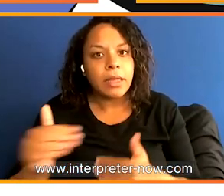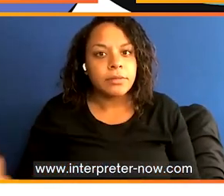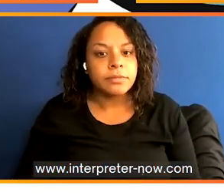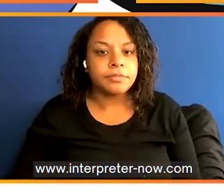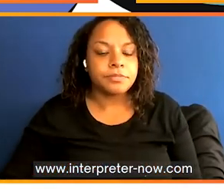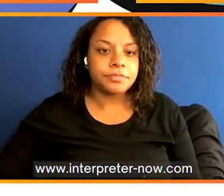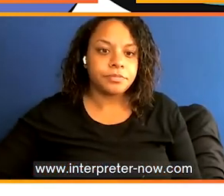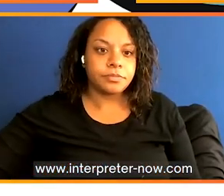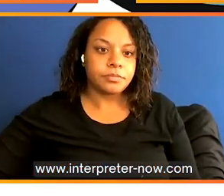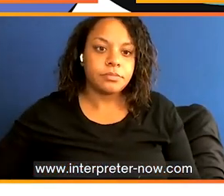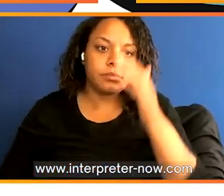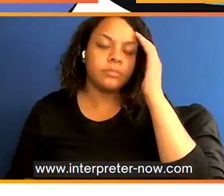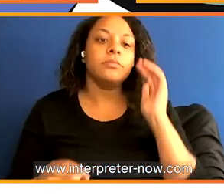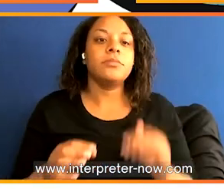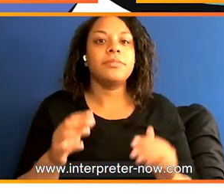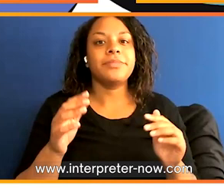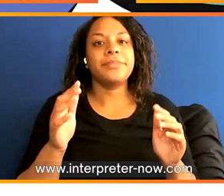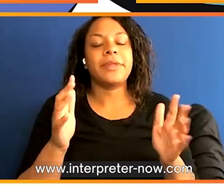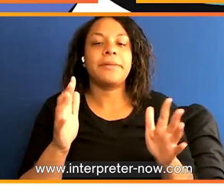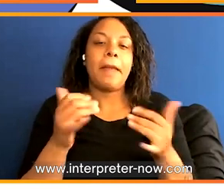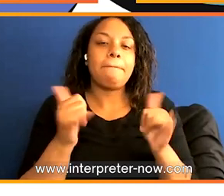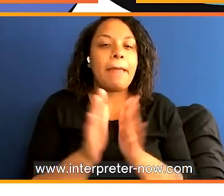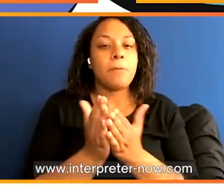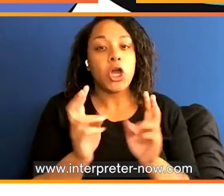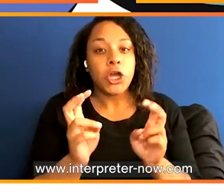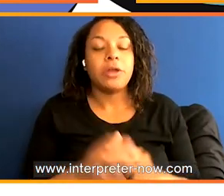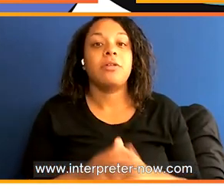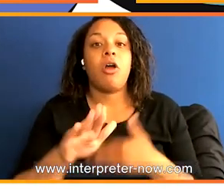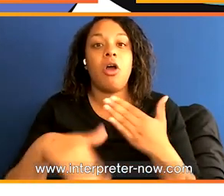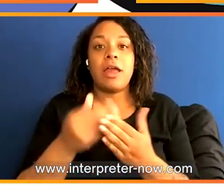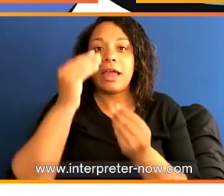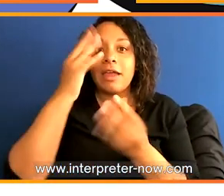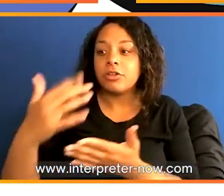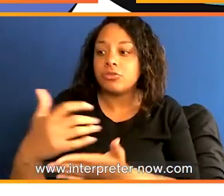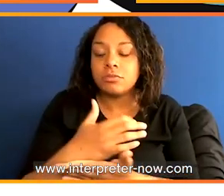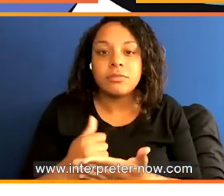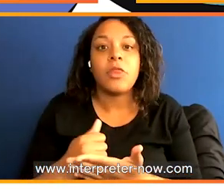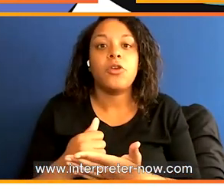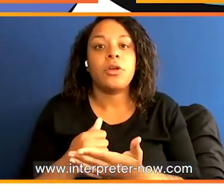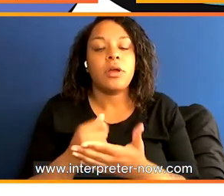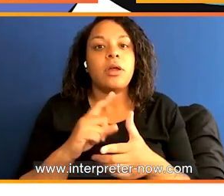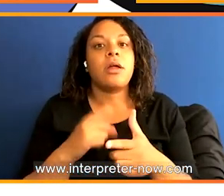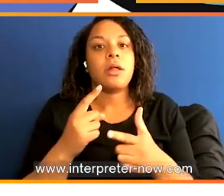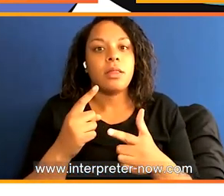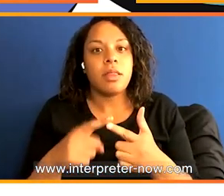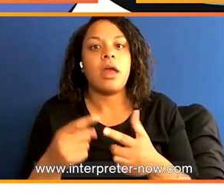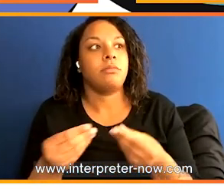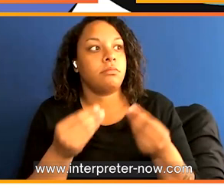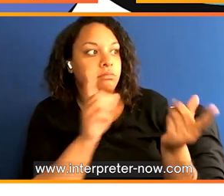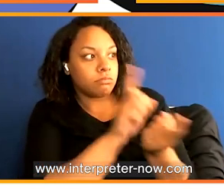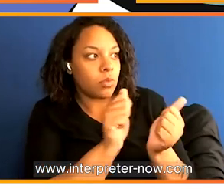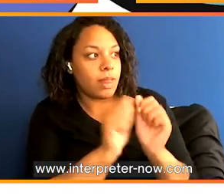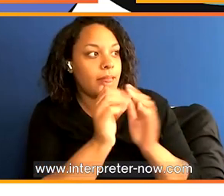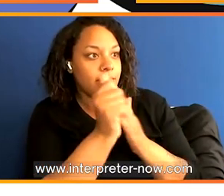that? So it's kind of playbook for me. So rolling up all that information, gathering that, and then going back with the